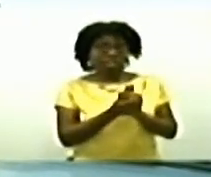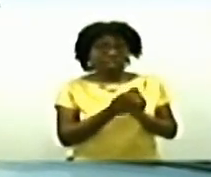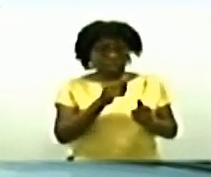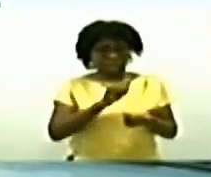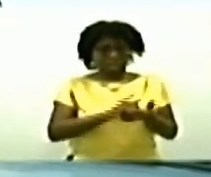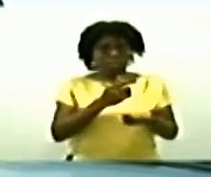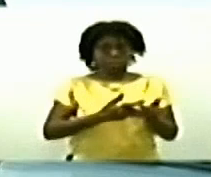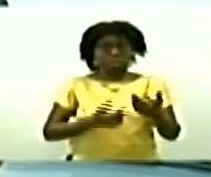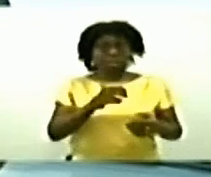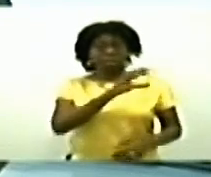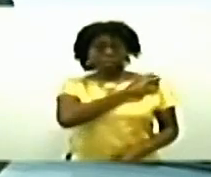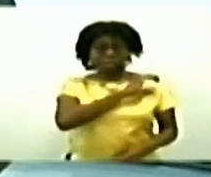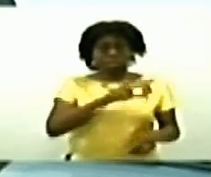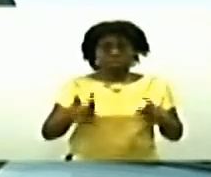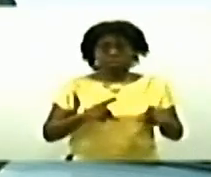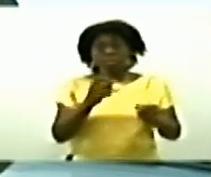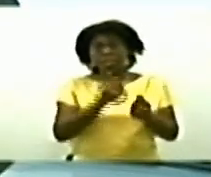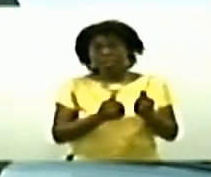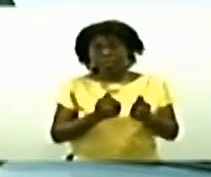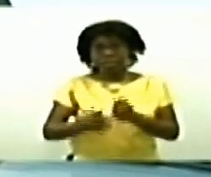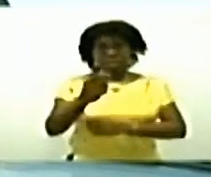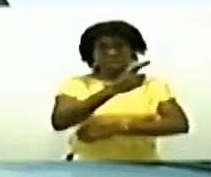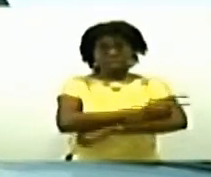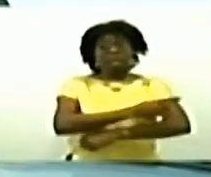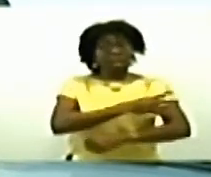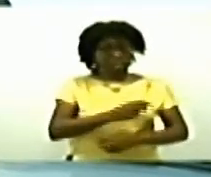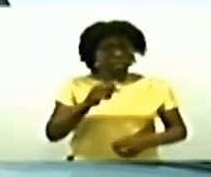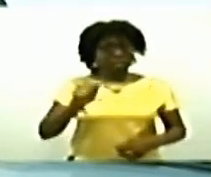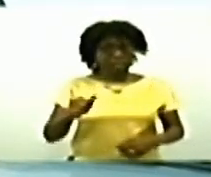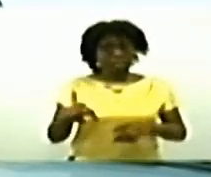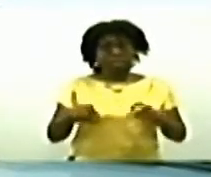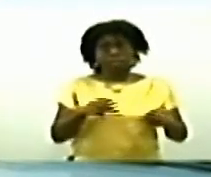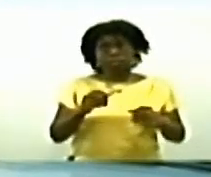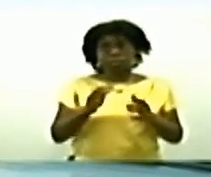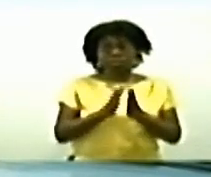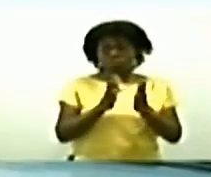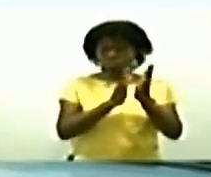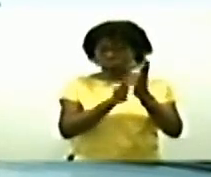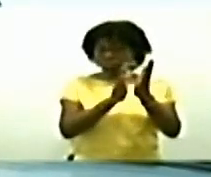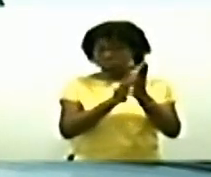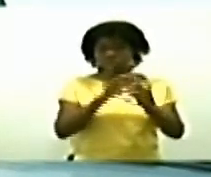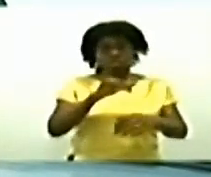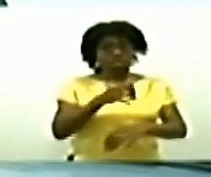that they do an excellent job, Mr. President. Mr. President, I wanted to give this opportunity